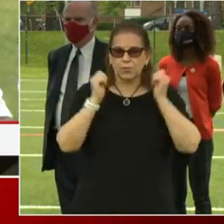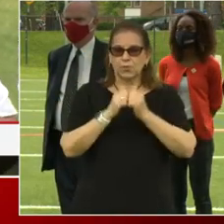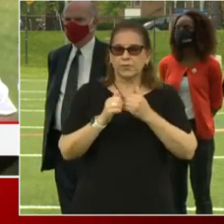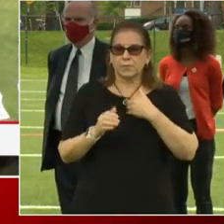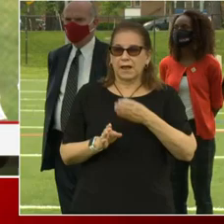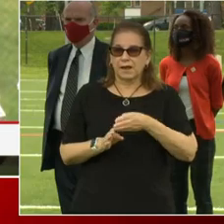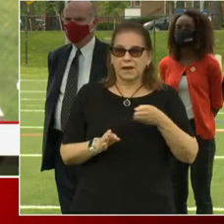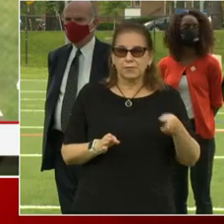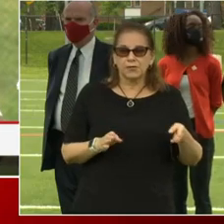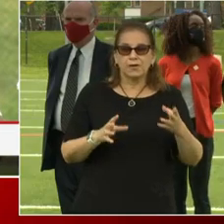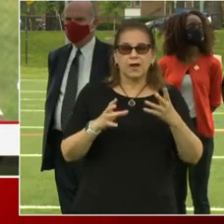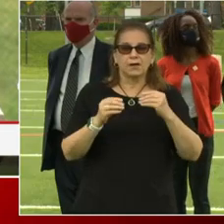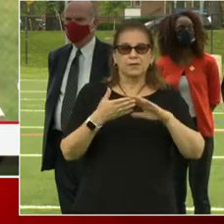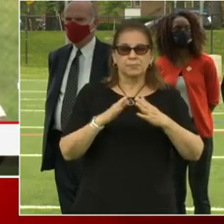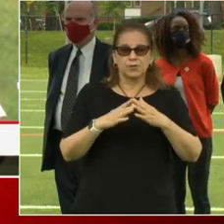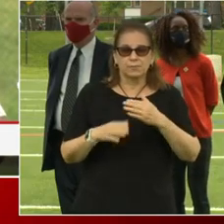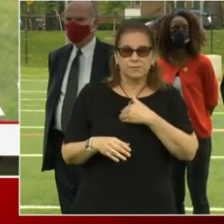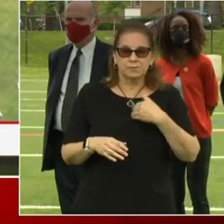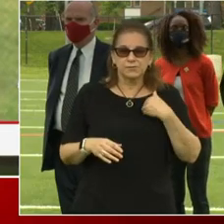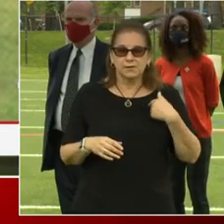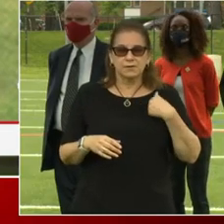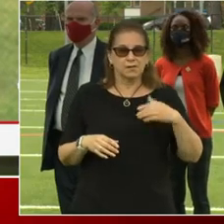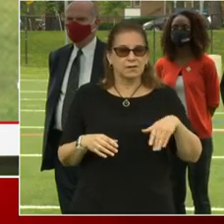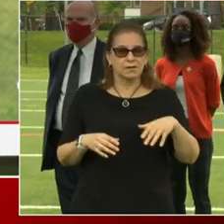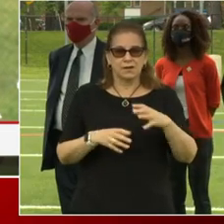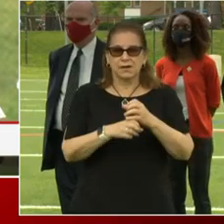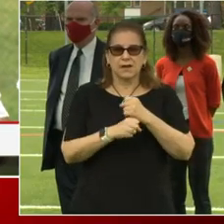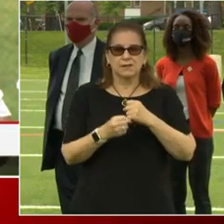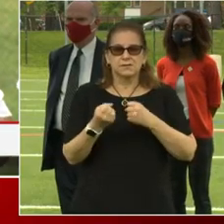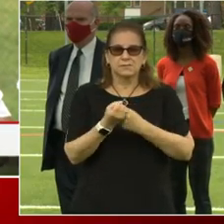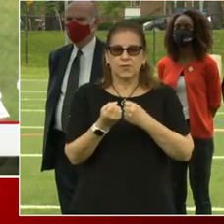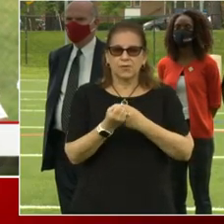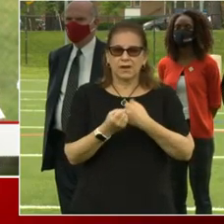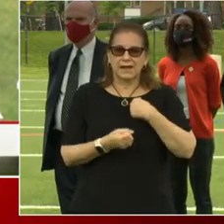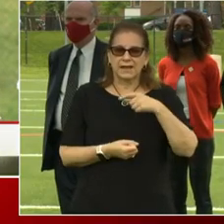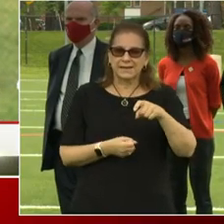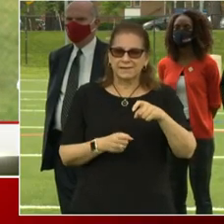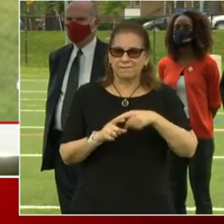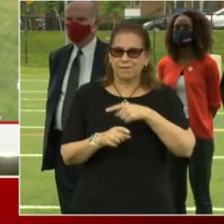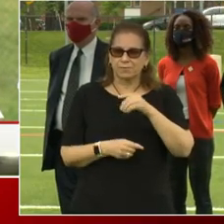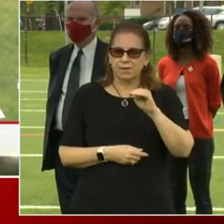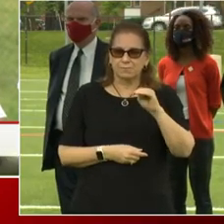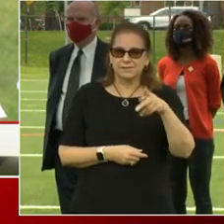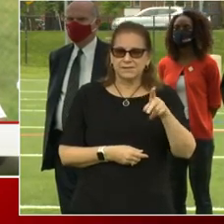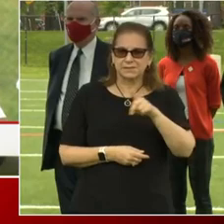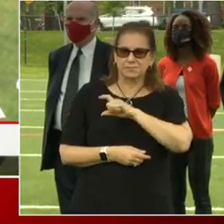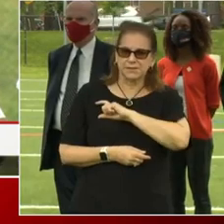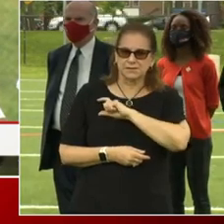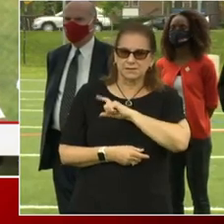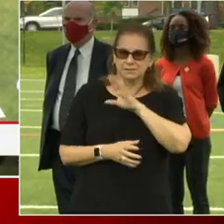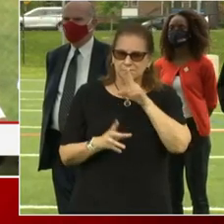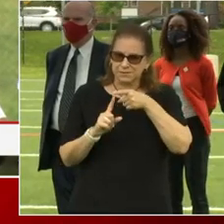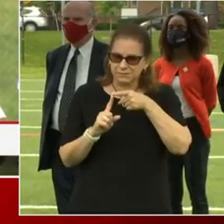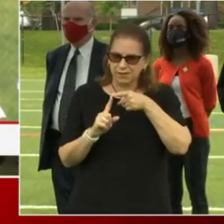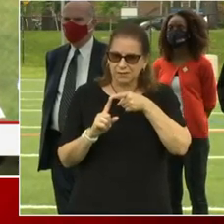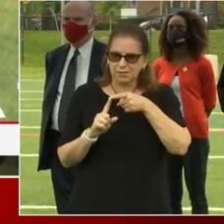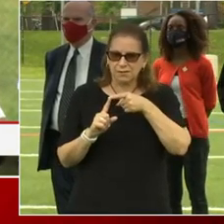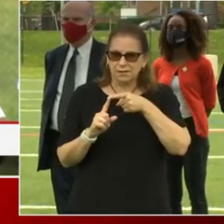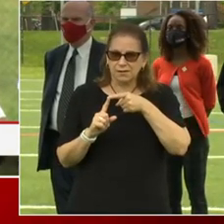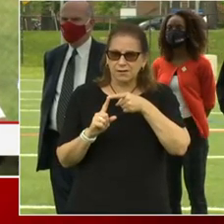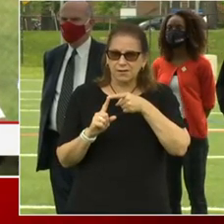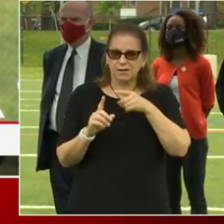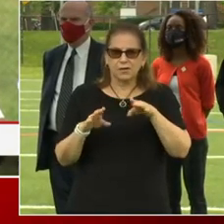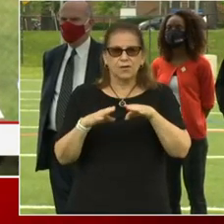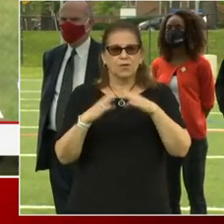members that we're not receiving the support we need from MPD. Specifically, there's open air drug